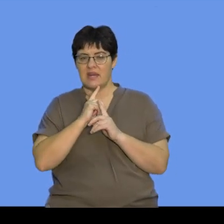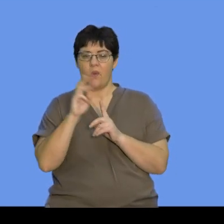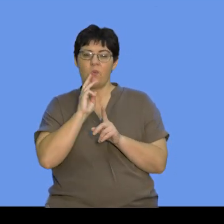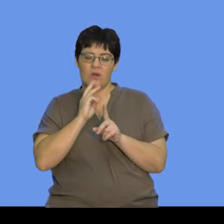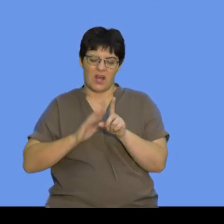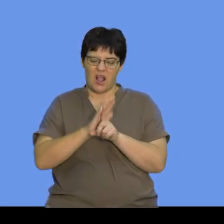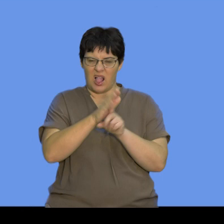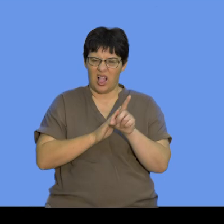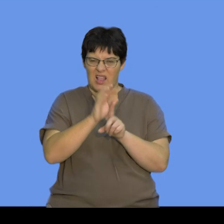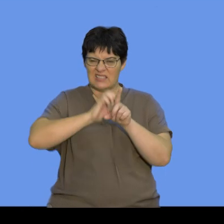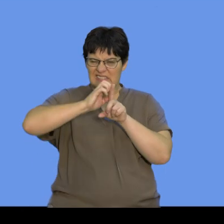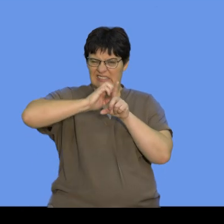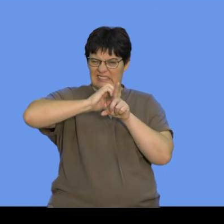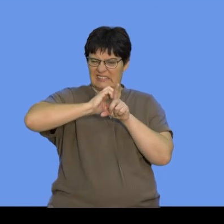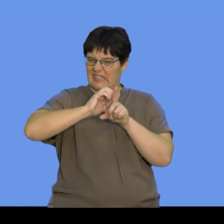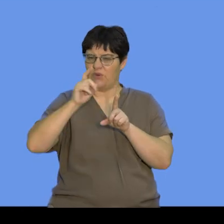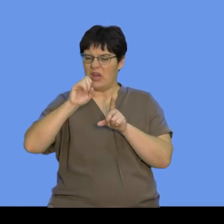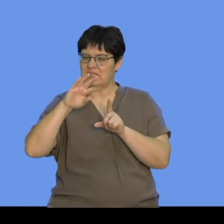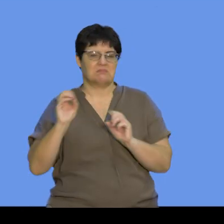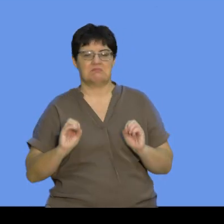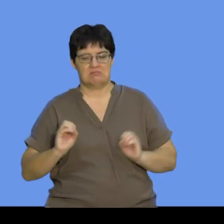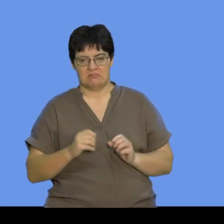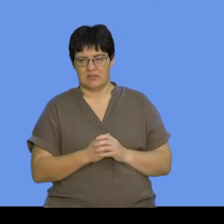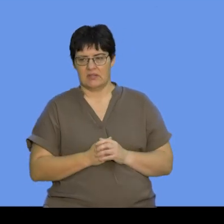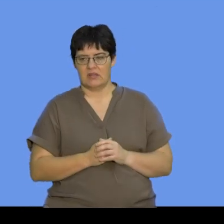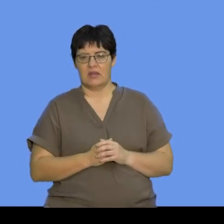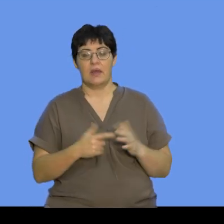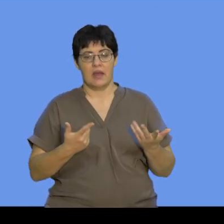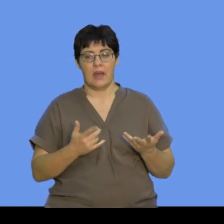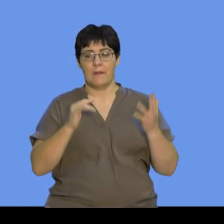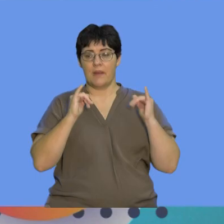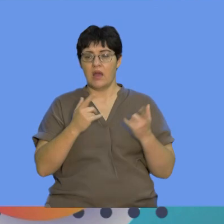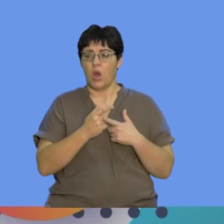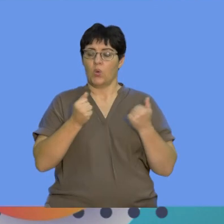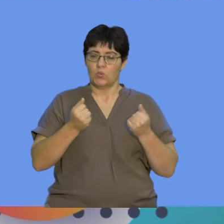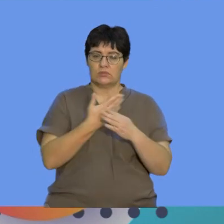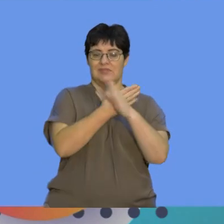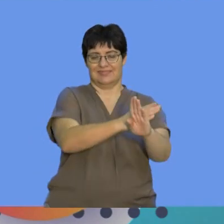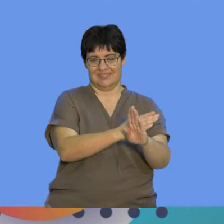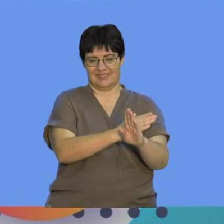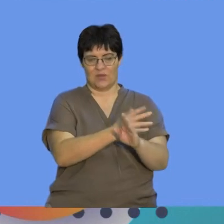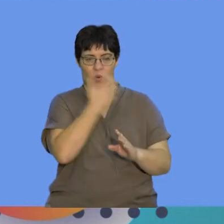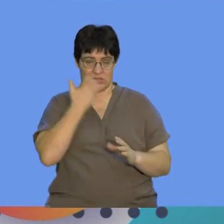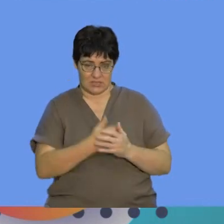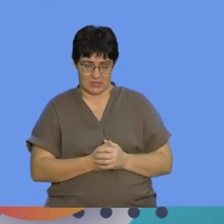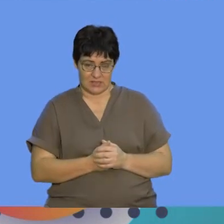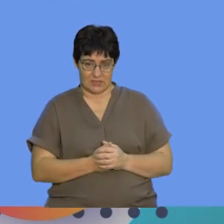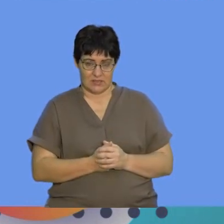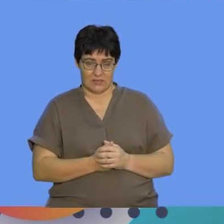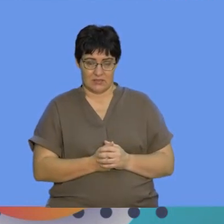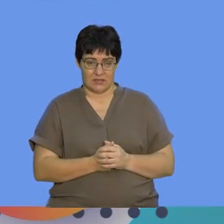and then a bad thermal conductor is a good insulator. Okay, this is a very important point. If a substance is a